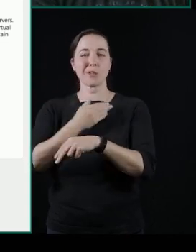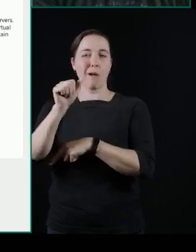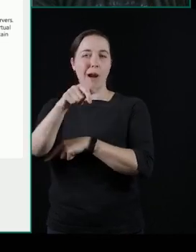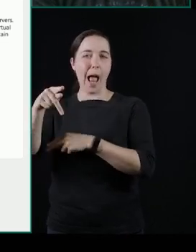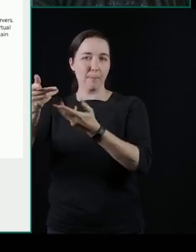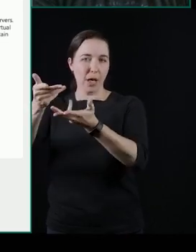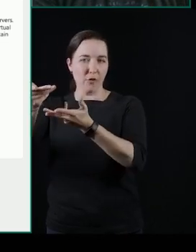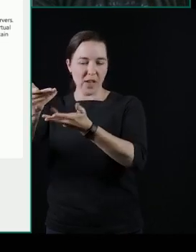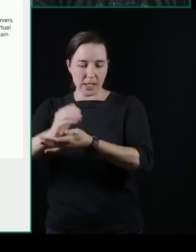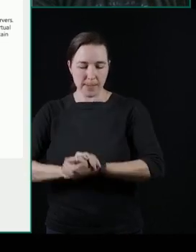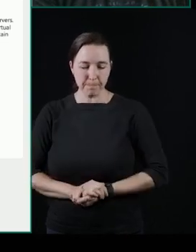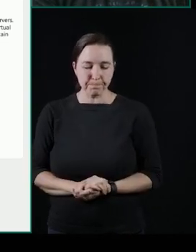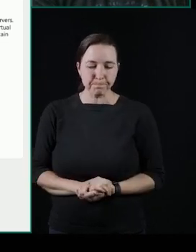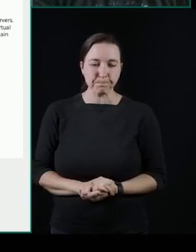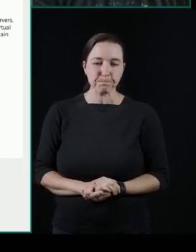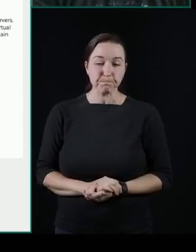interface.